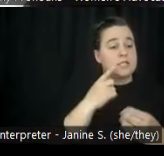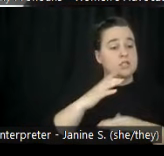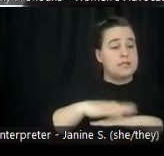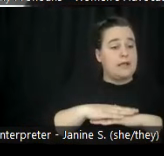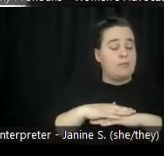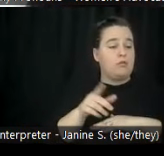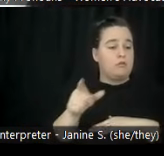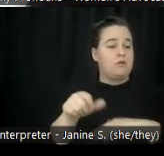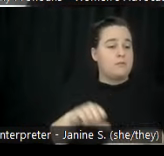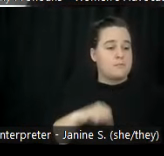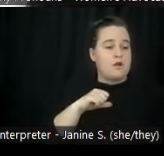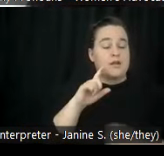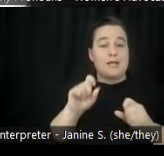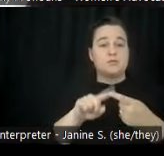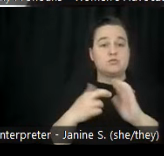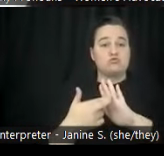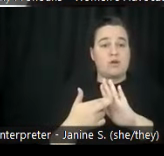there to represent the